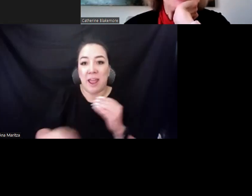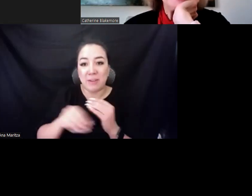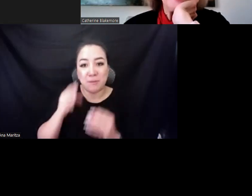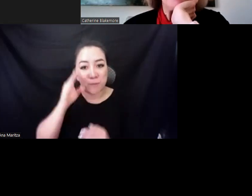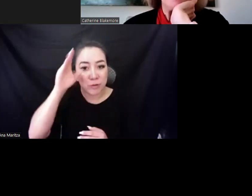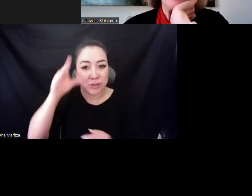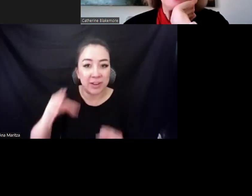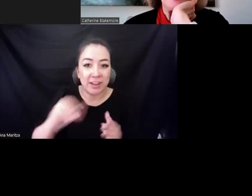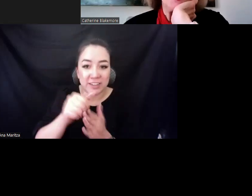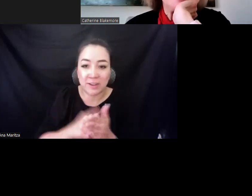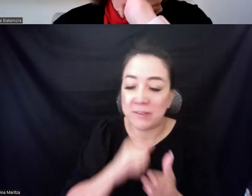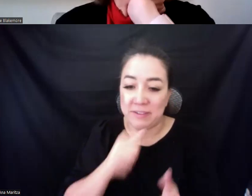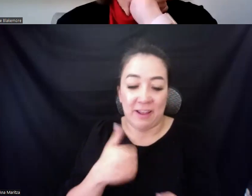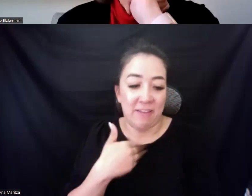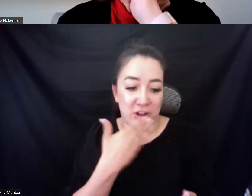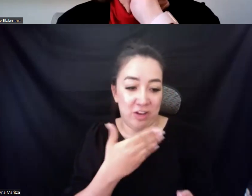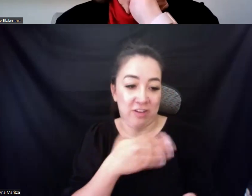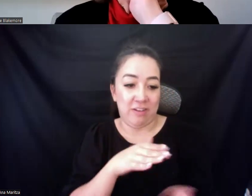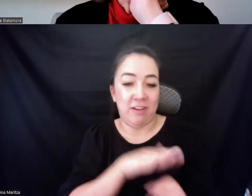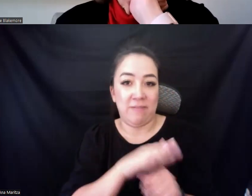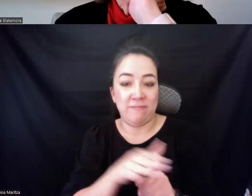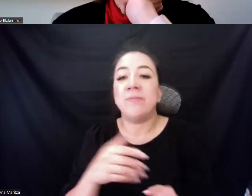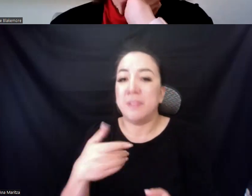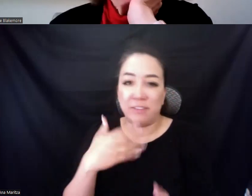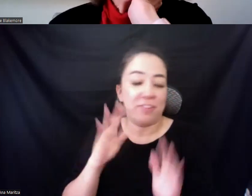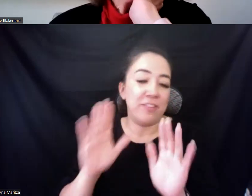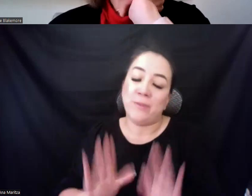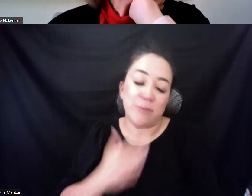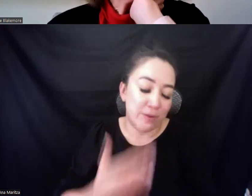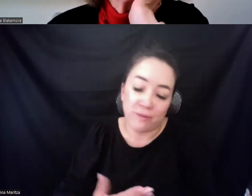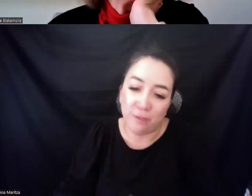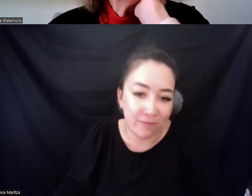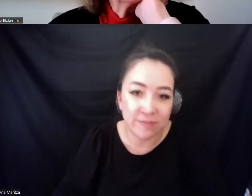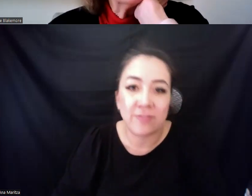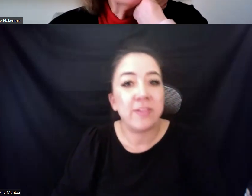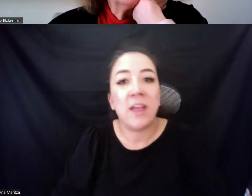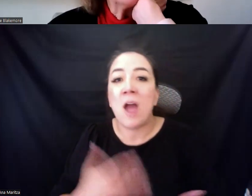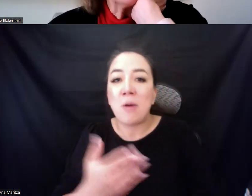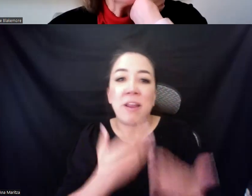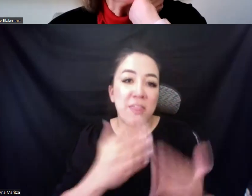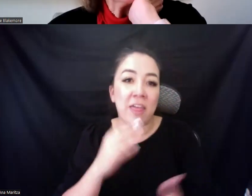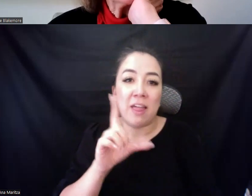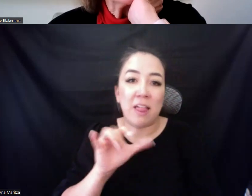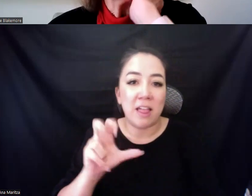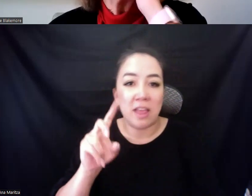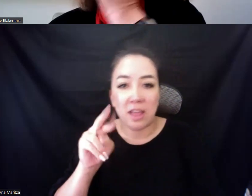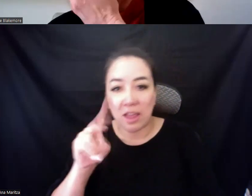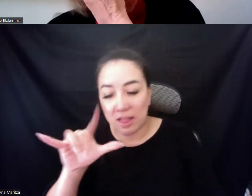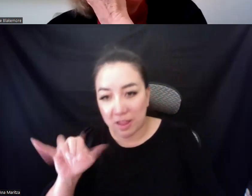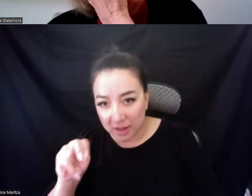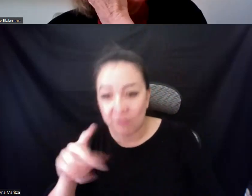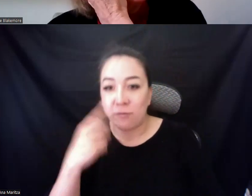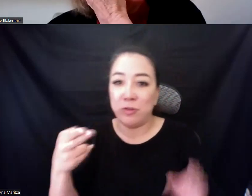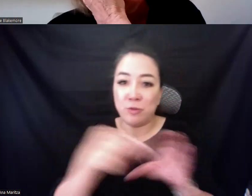in case we didn't have enough things otherwise. So that's wonderful. Okay, I want to thank Lindley for joining us and